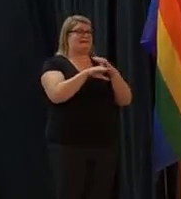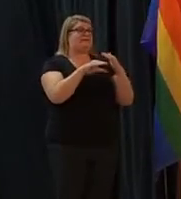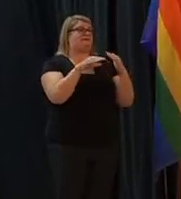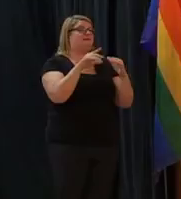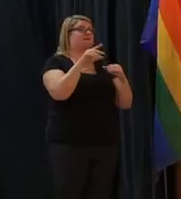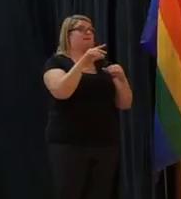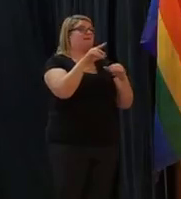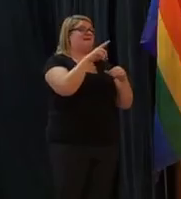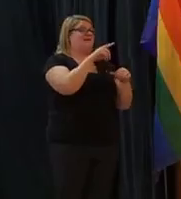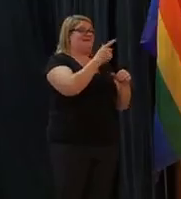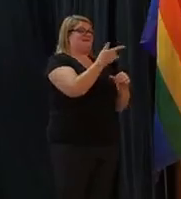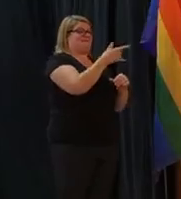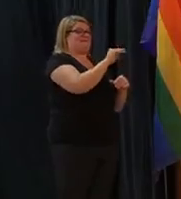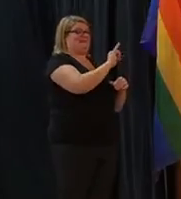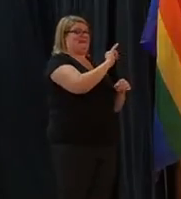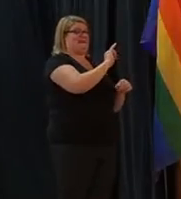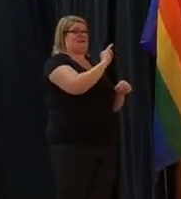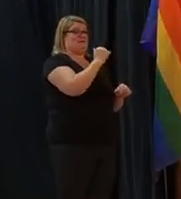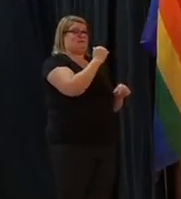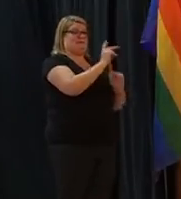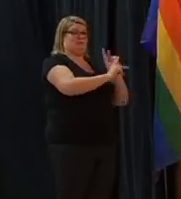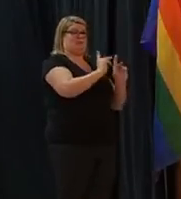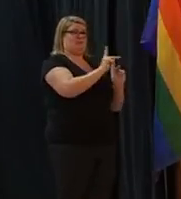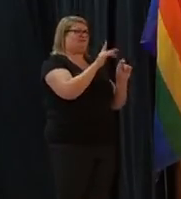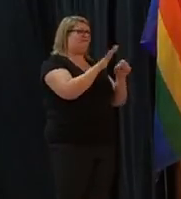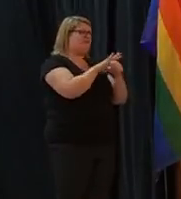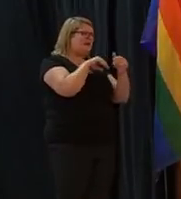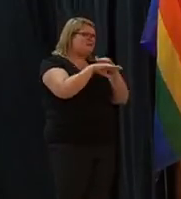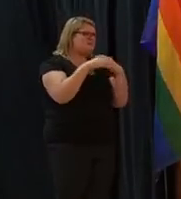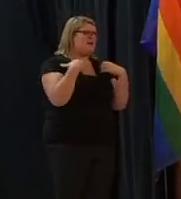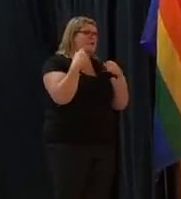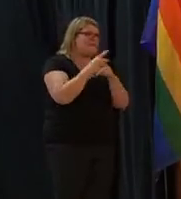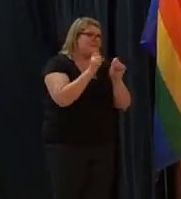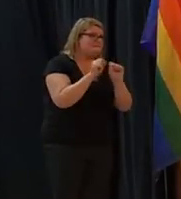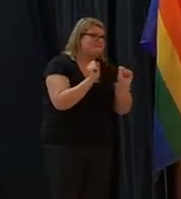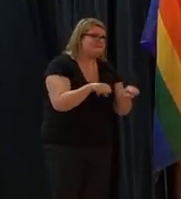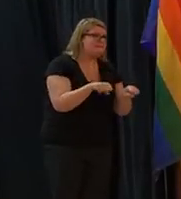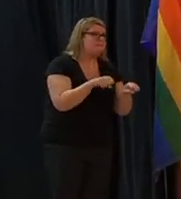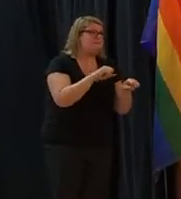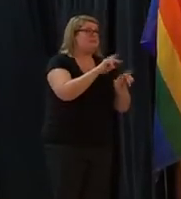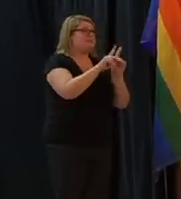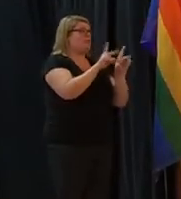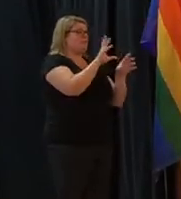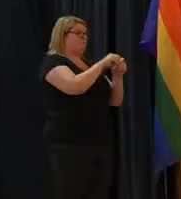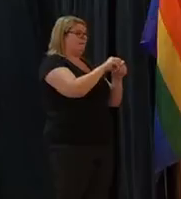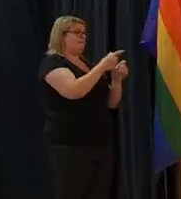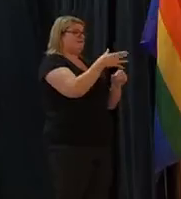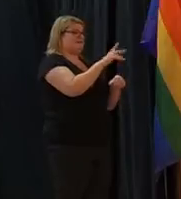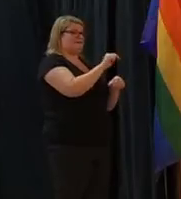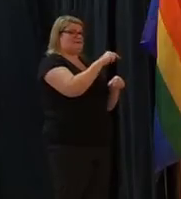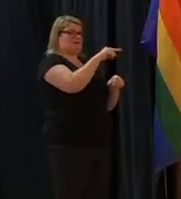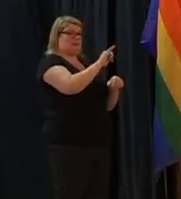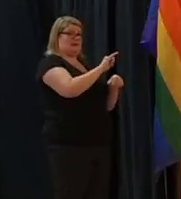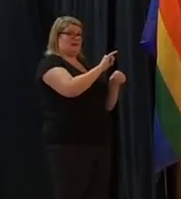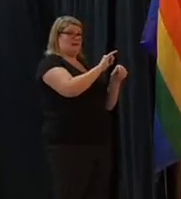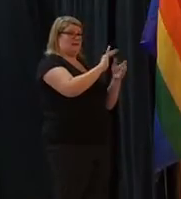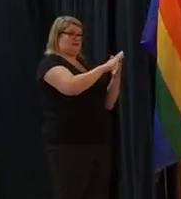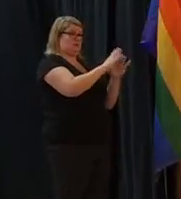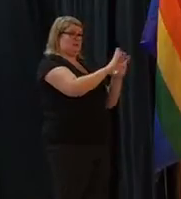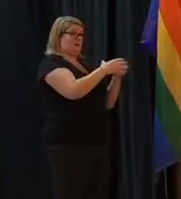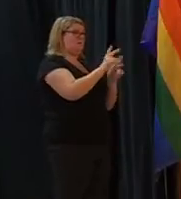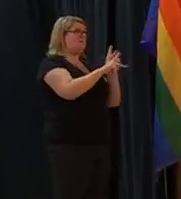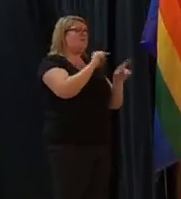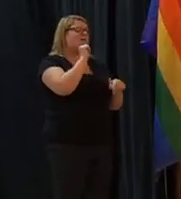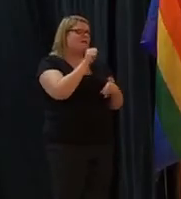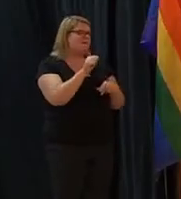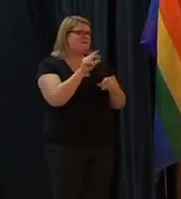care system, even for the people who is part of the LGBT community or the people who are not part of the